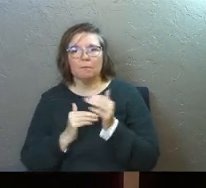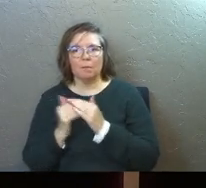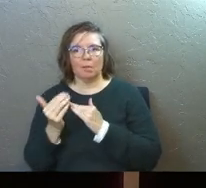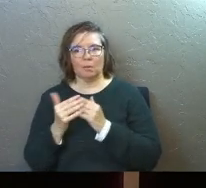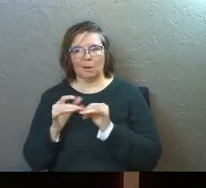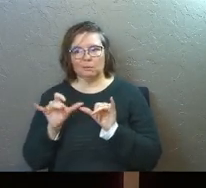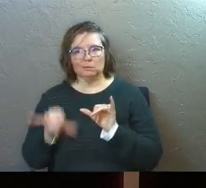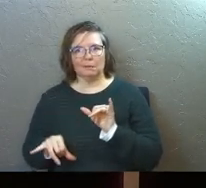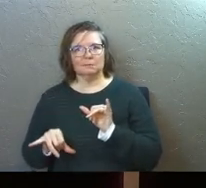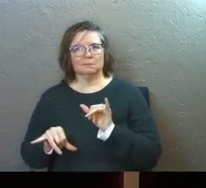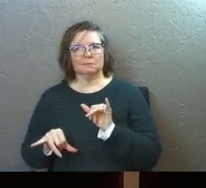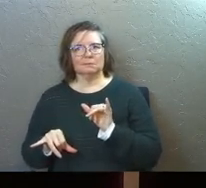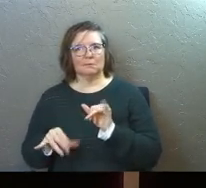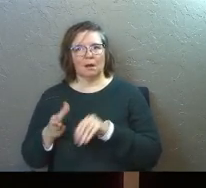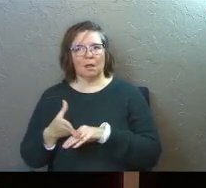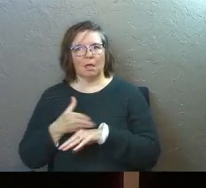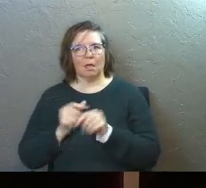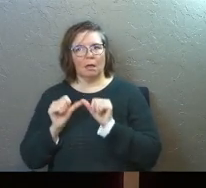was at.